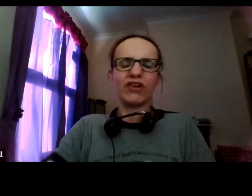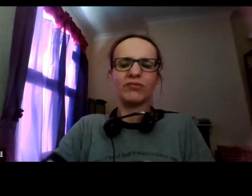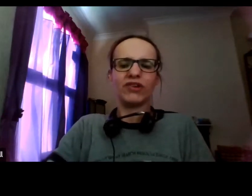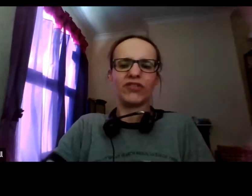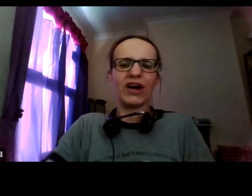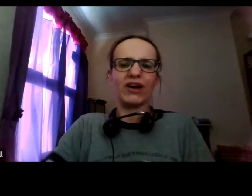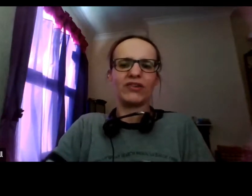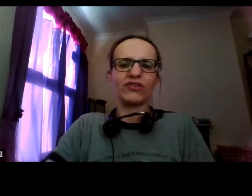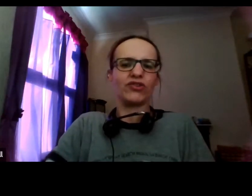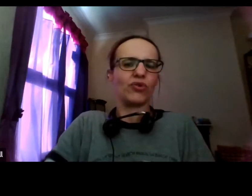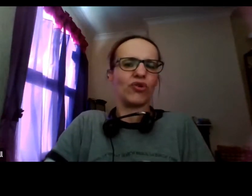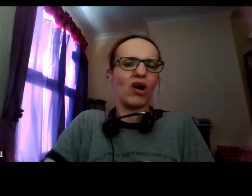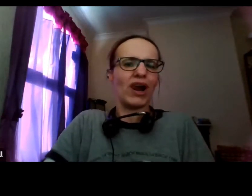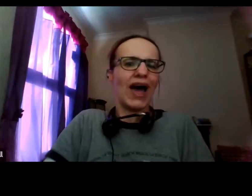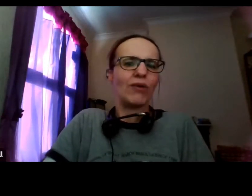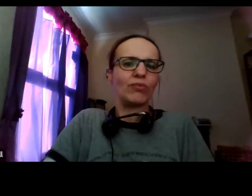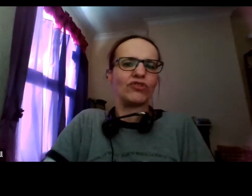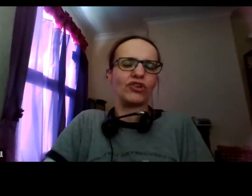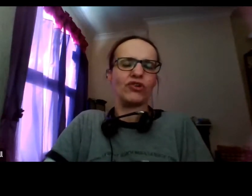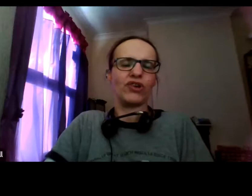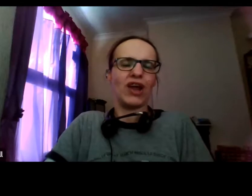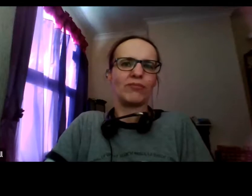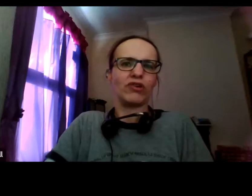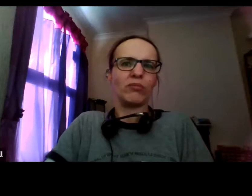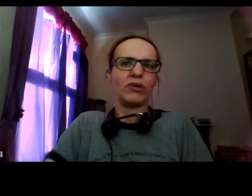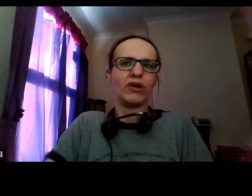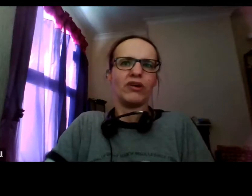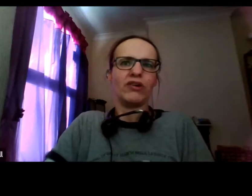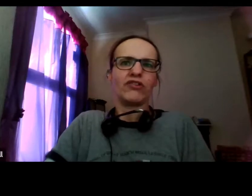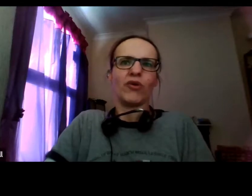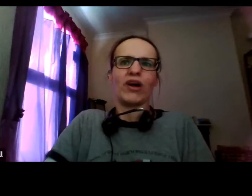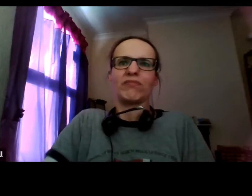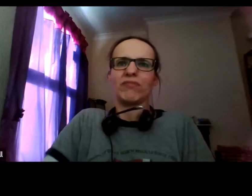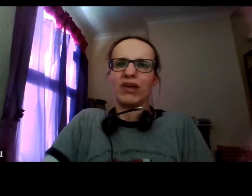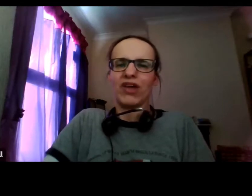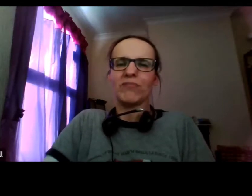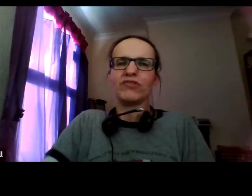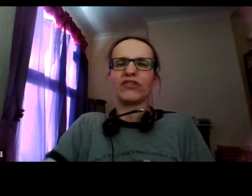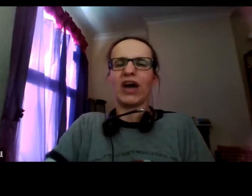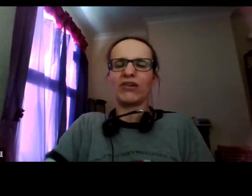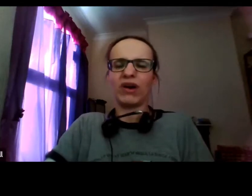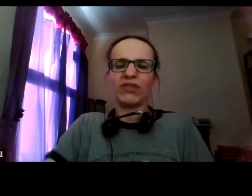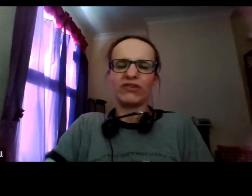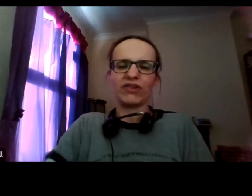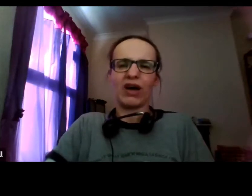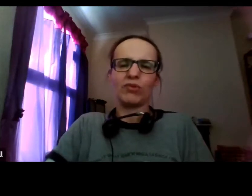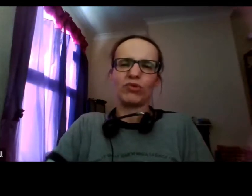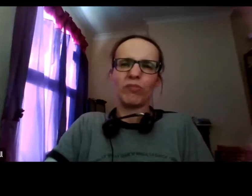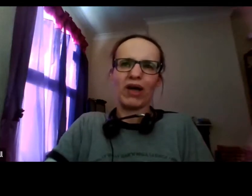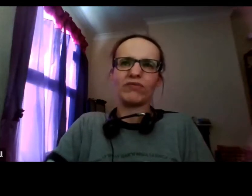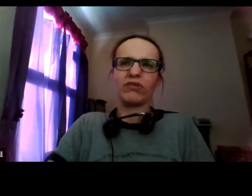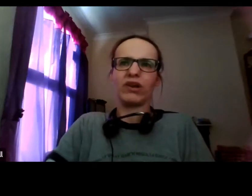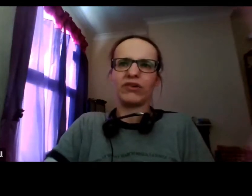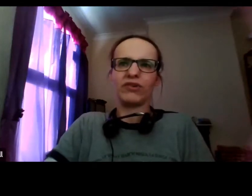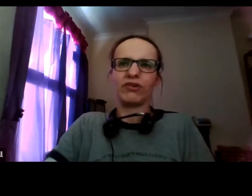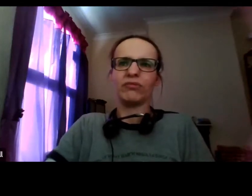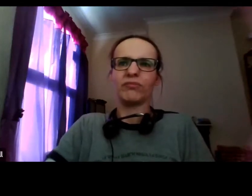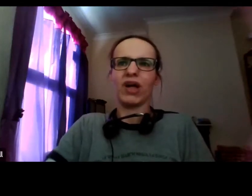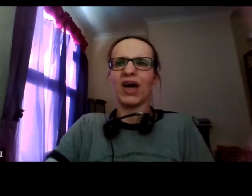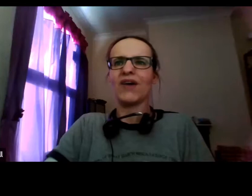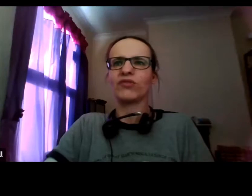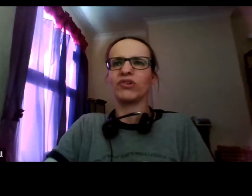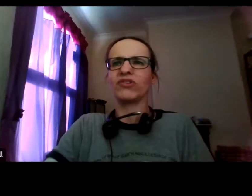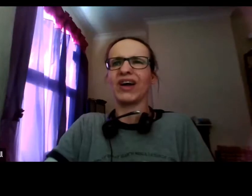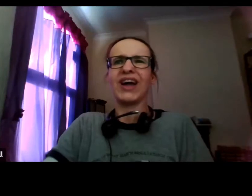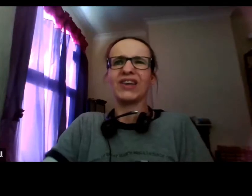of interpreted that as, you're not allowed to use your laptop. So I attempted to handwrite this exam, which was painful and difficult,